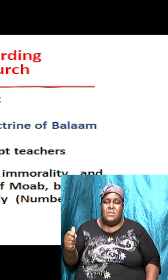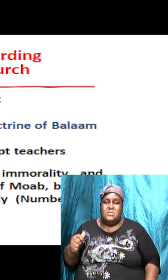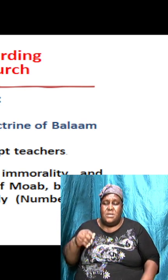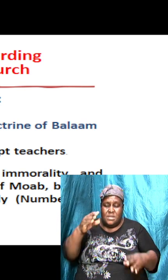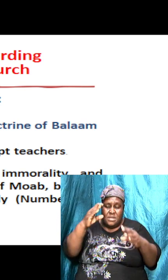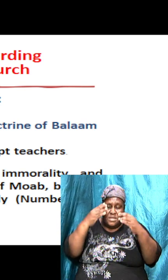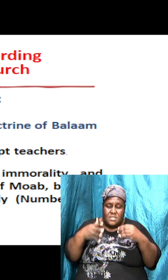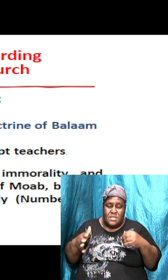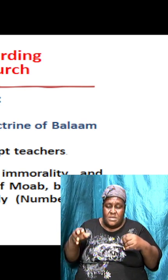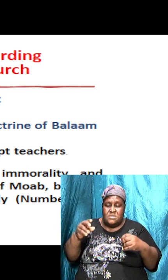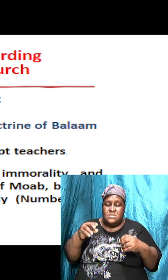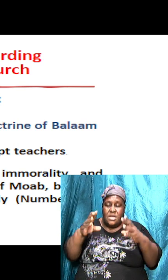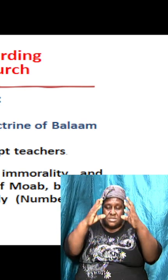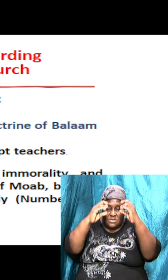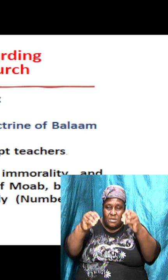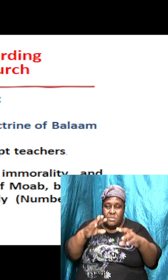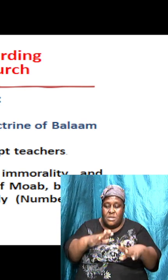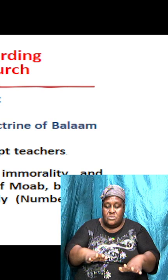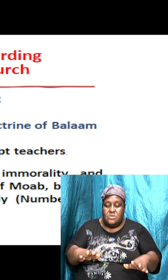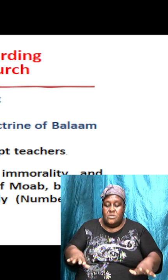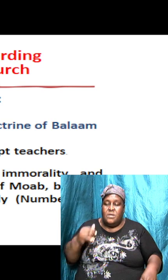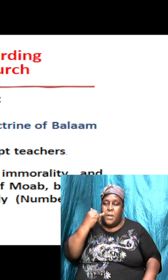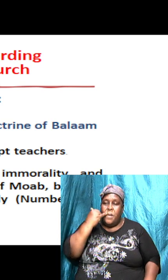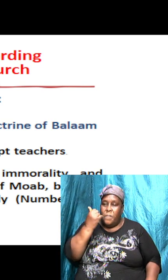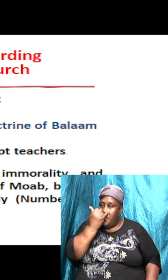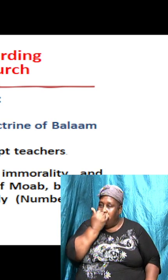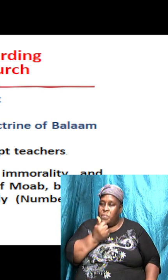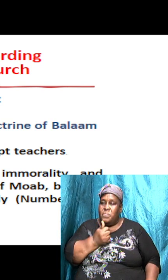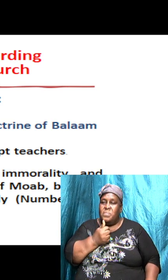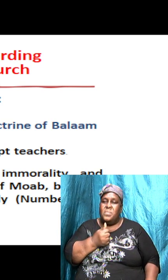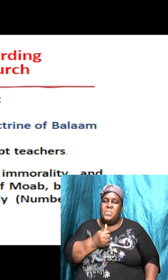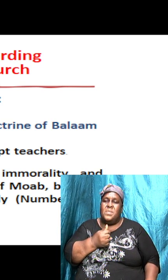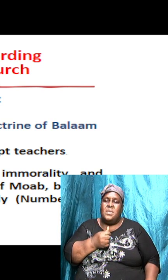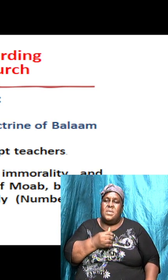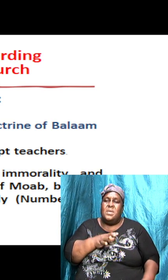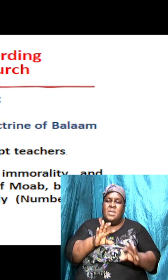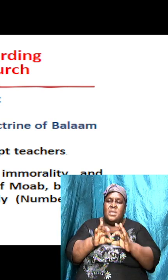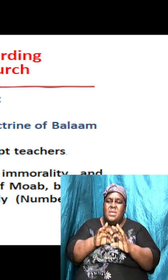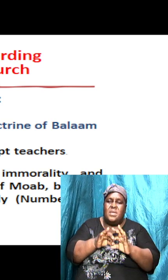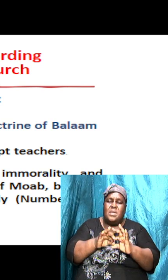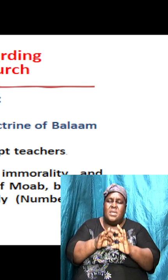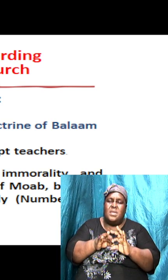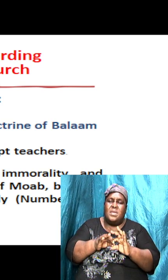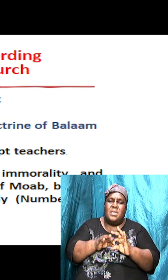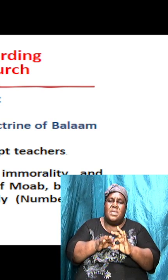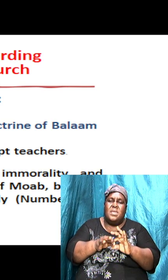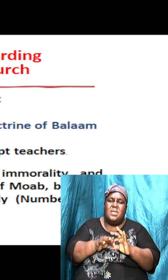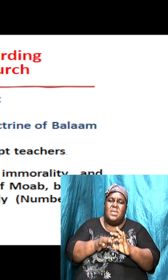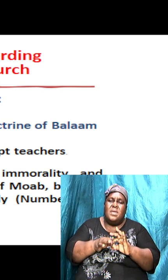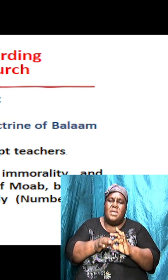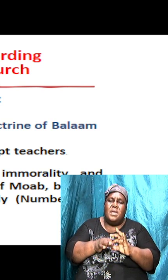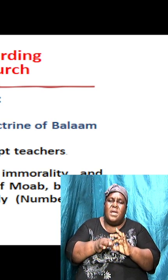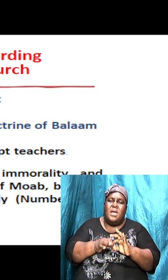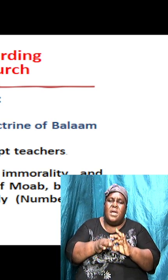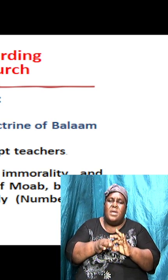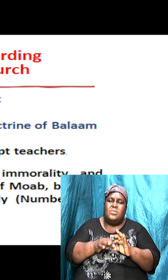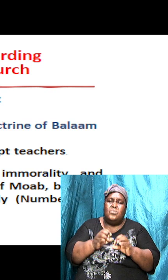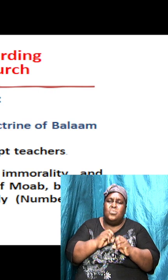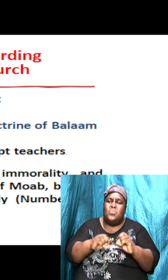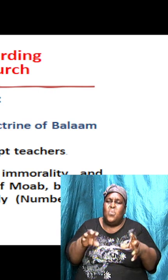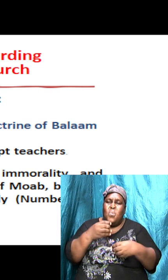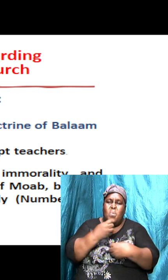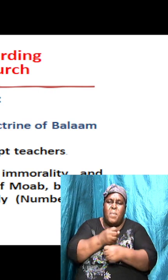children of Israel. And by mixing it, it will water down and compromise the strong